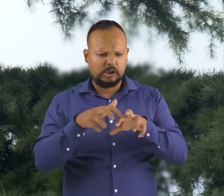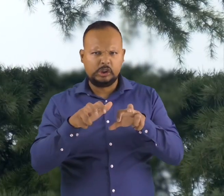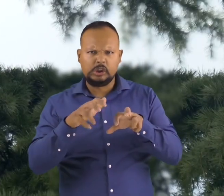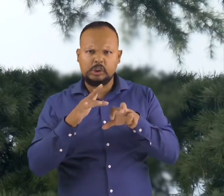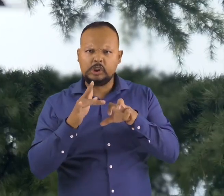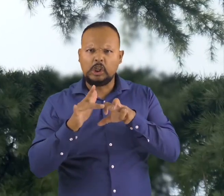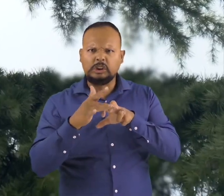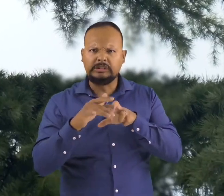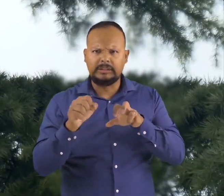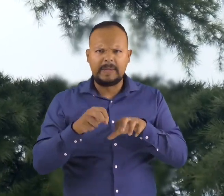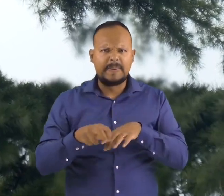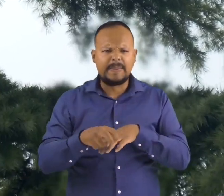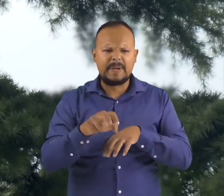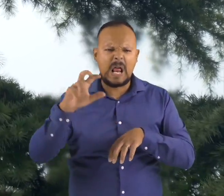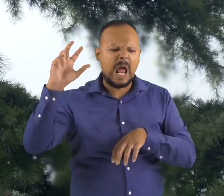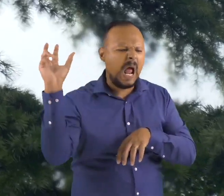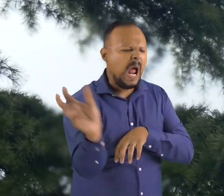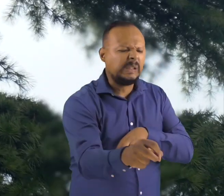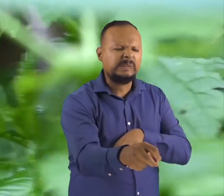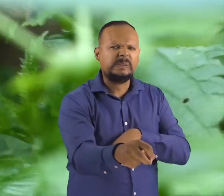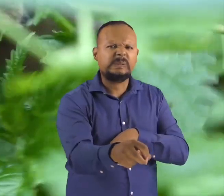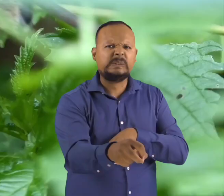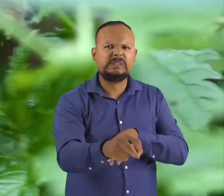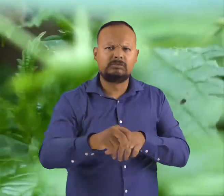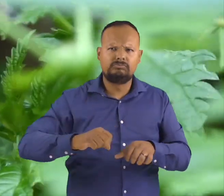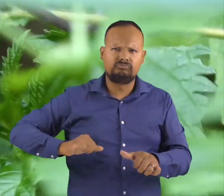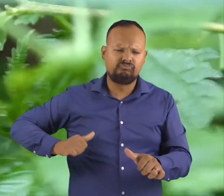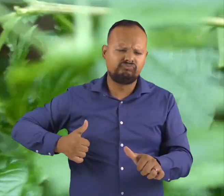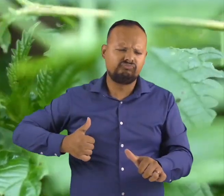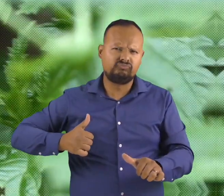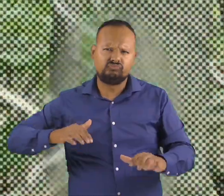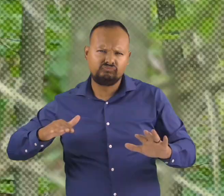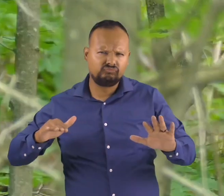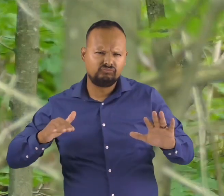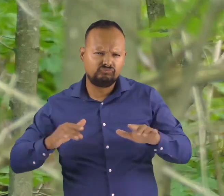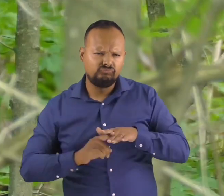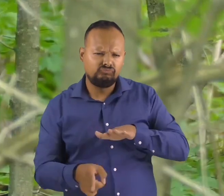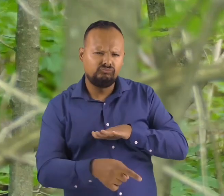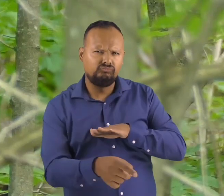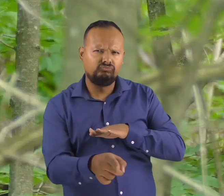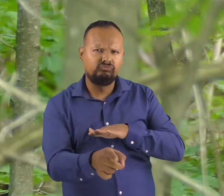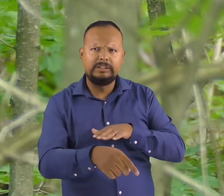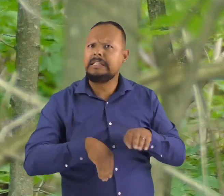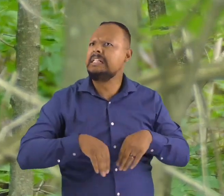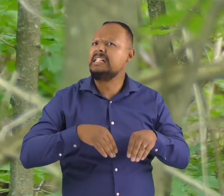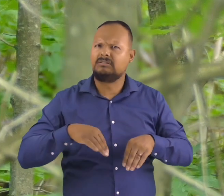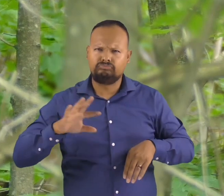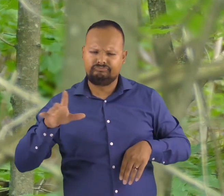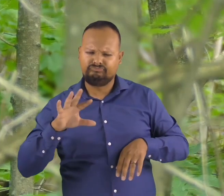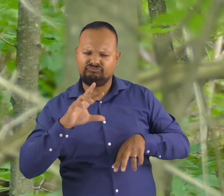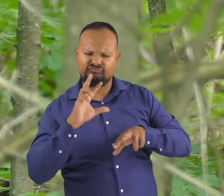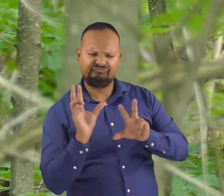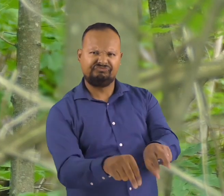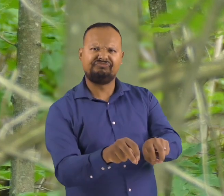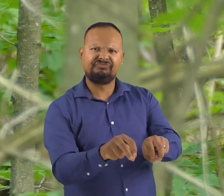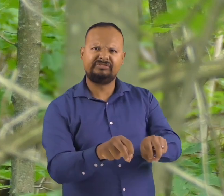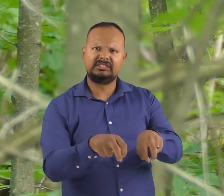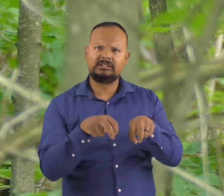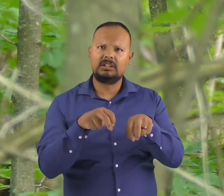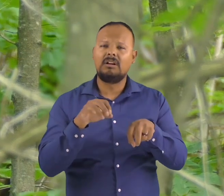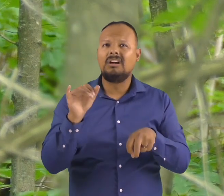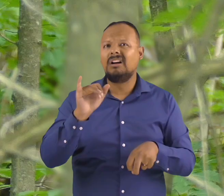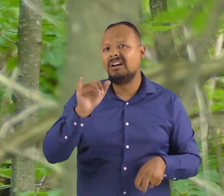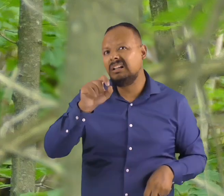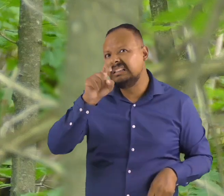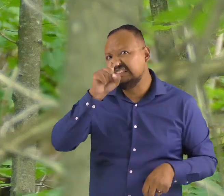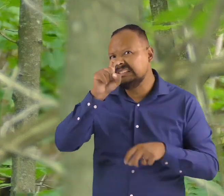their prey through the trees and bushes while it is trying to escape. Once it is caught, hawks use the hook of